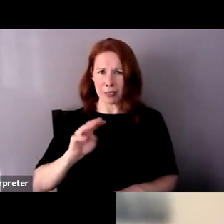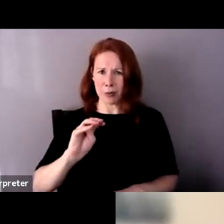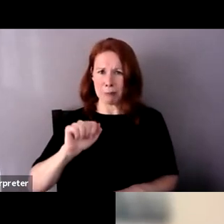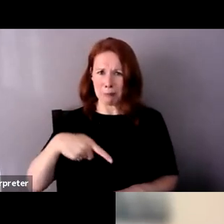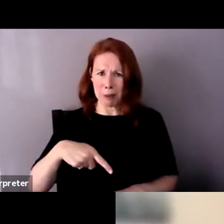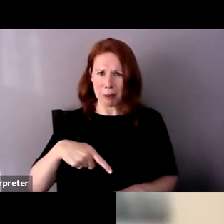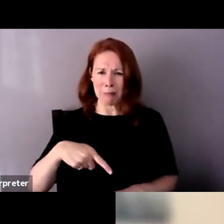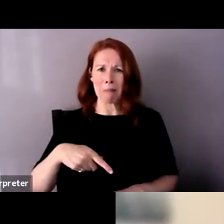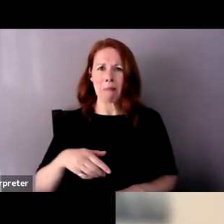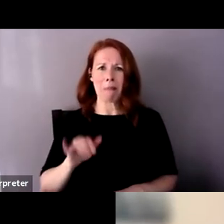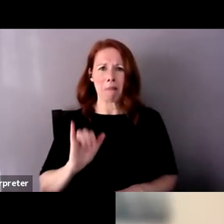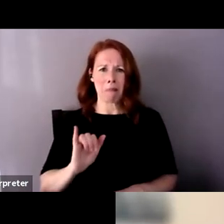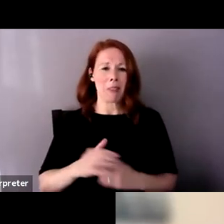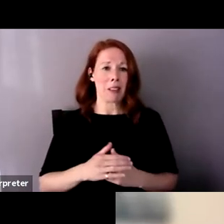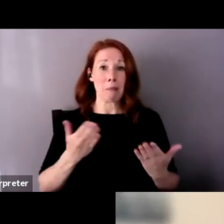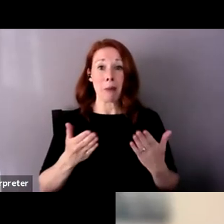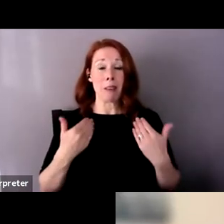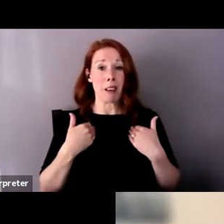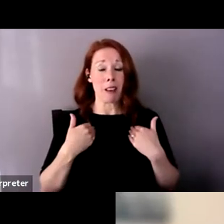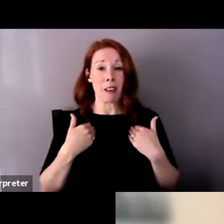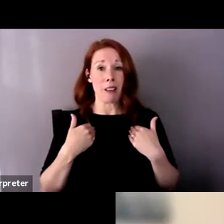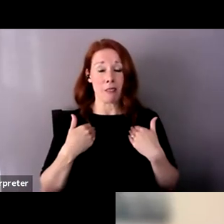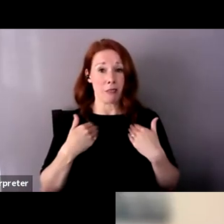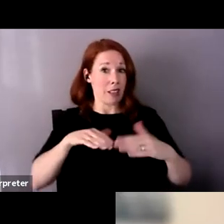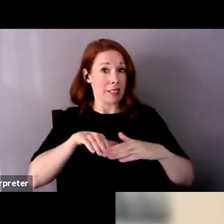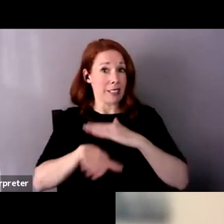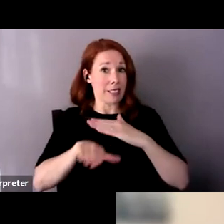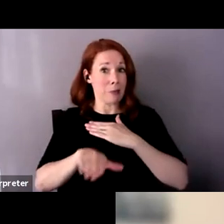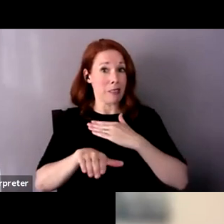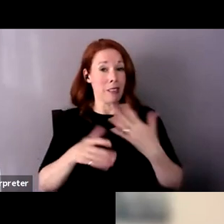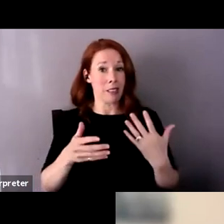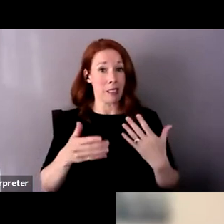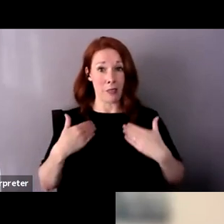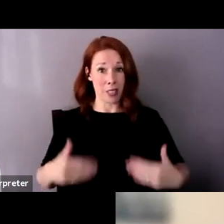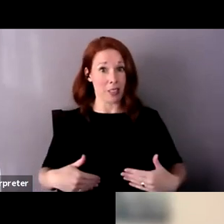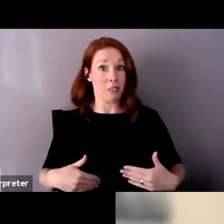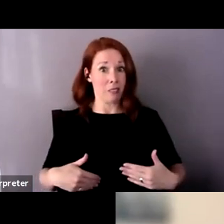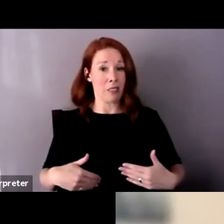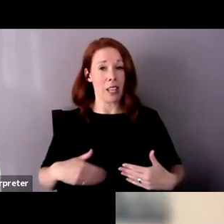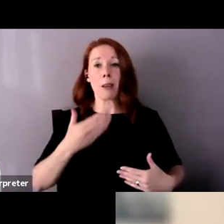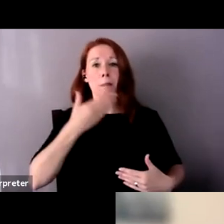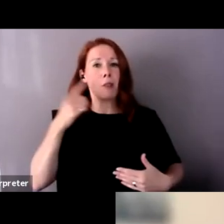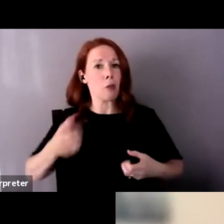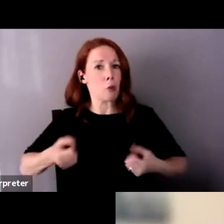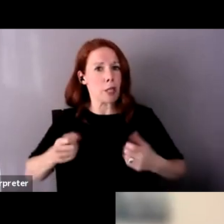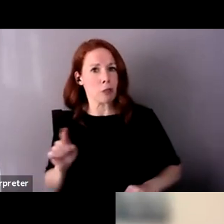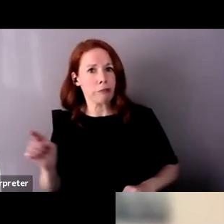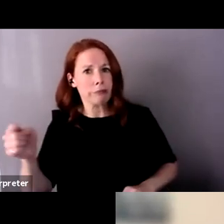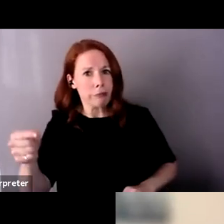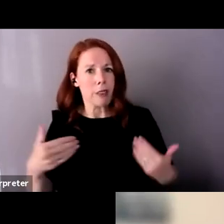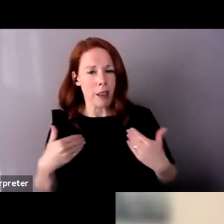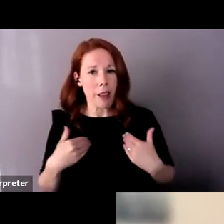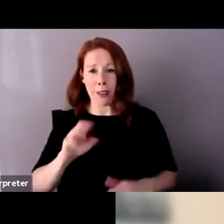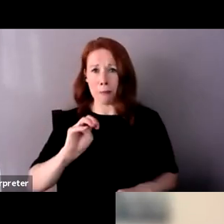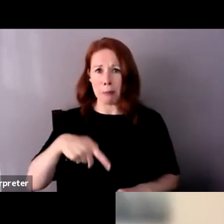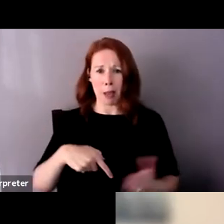has maybe directions for accessibility that's physical as well. You know, having a little